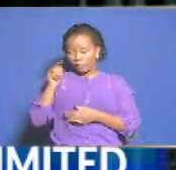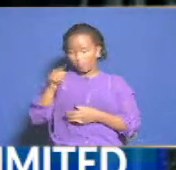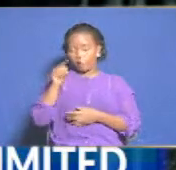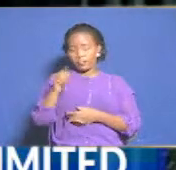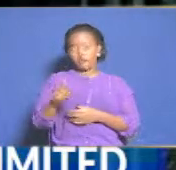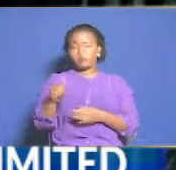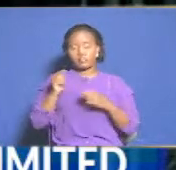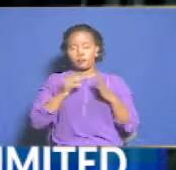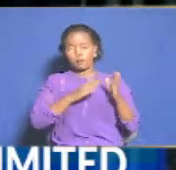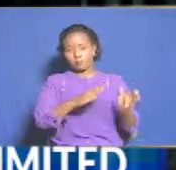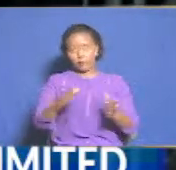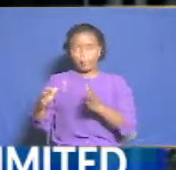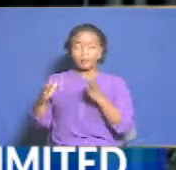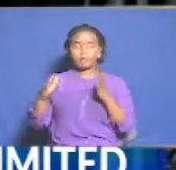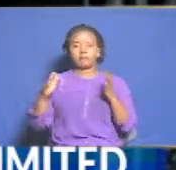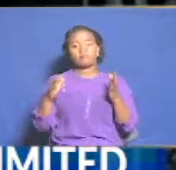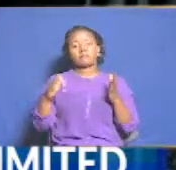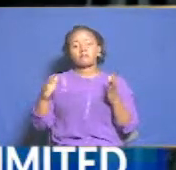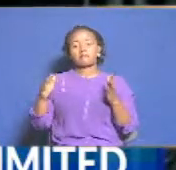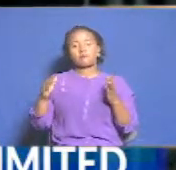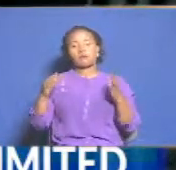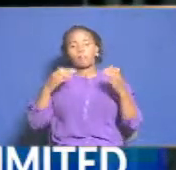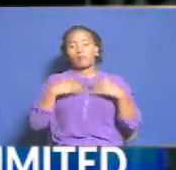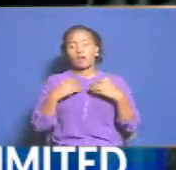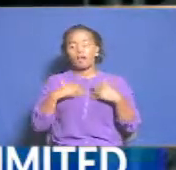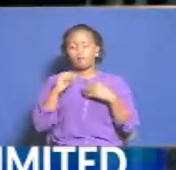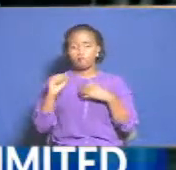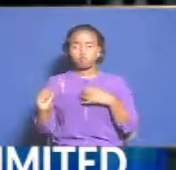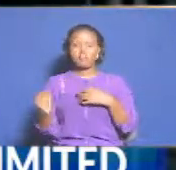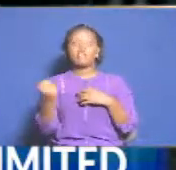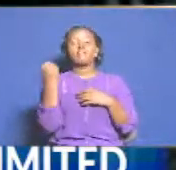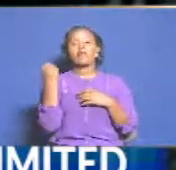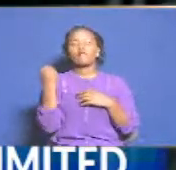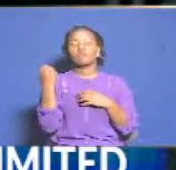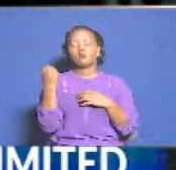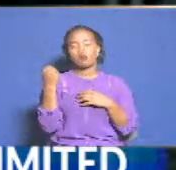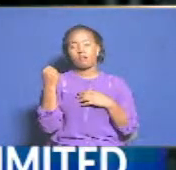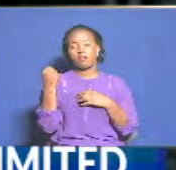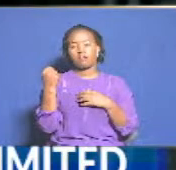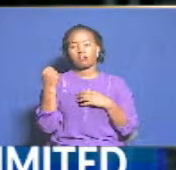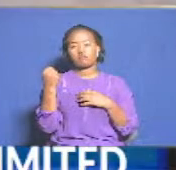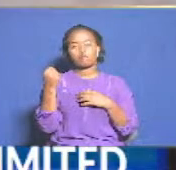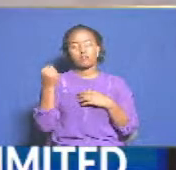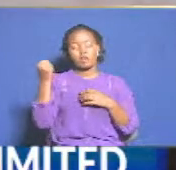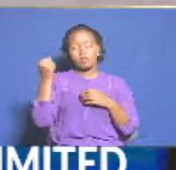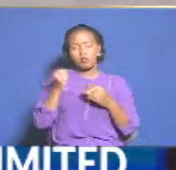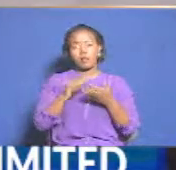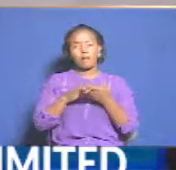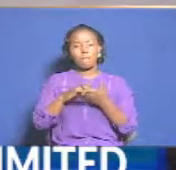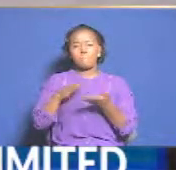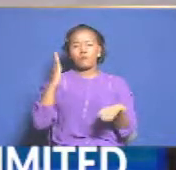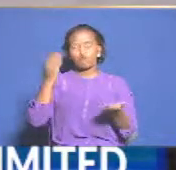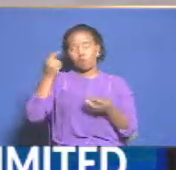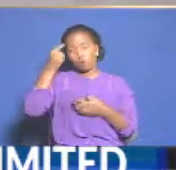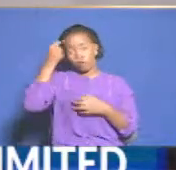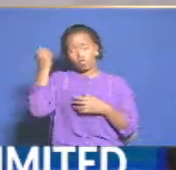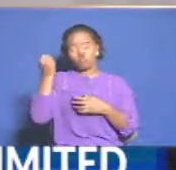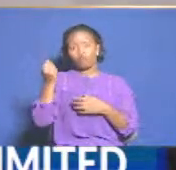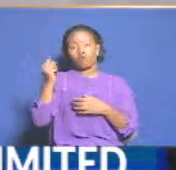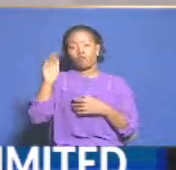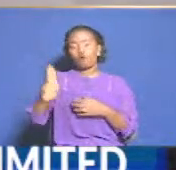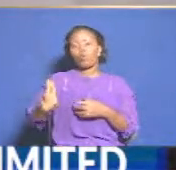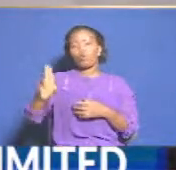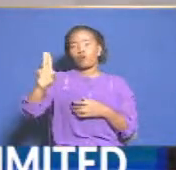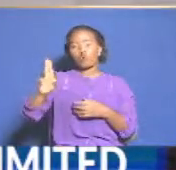setup has revived the original Uhuru One